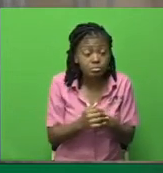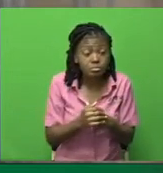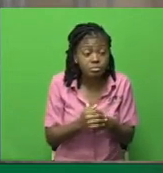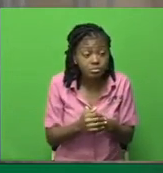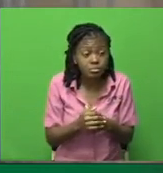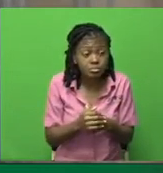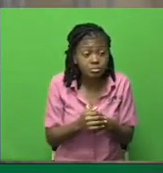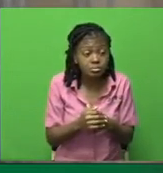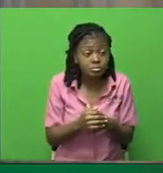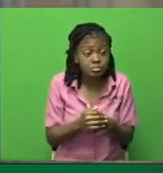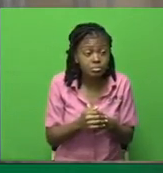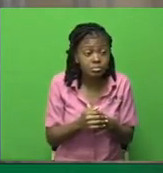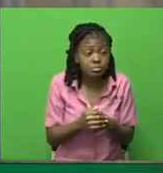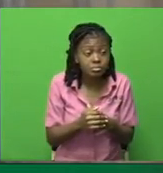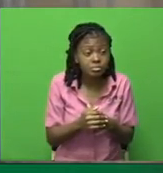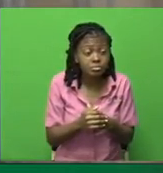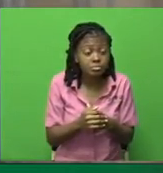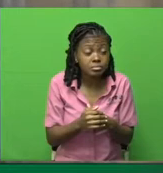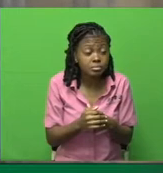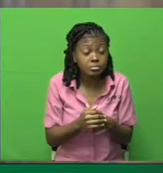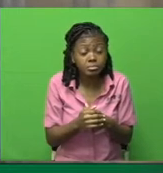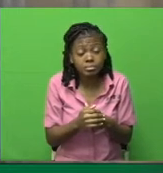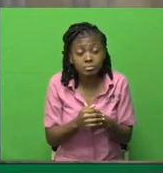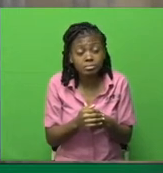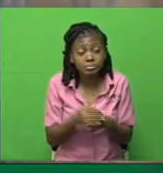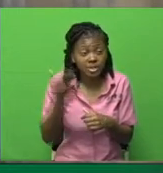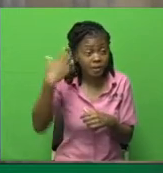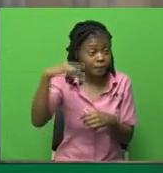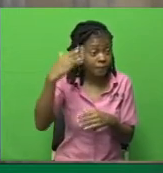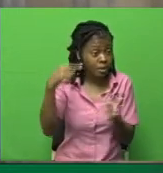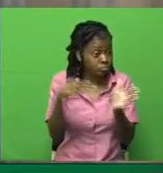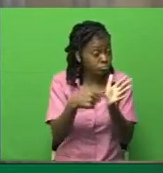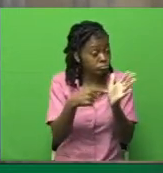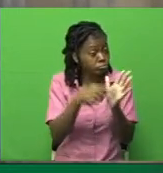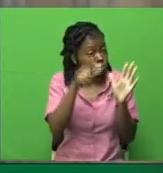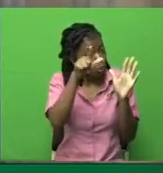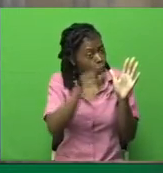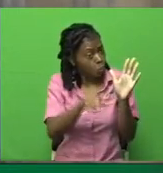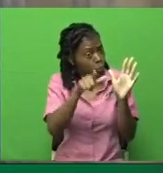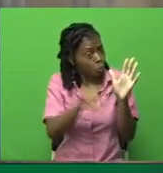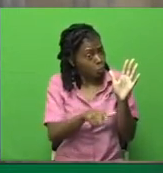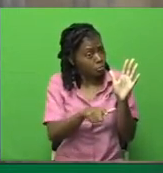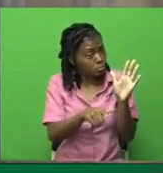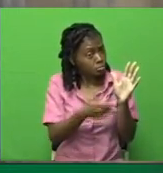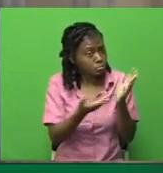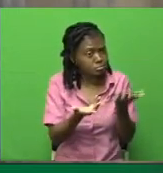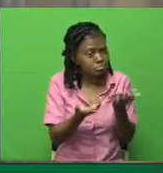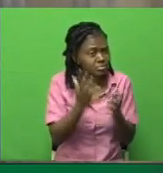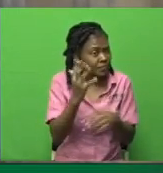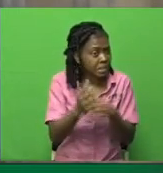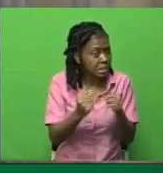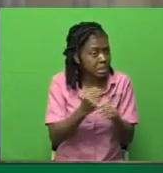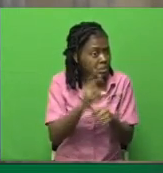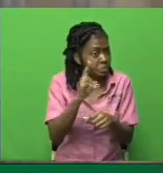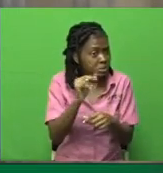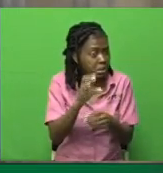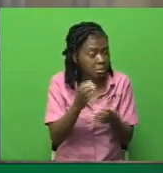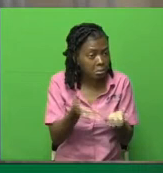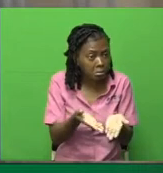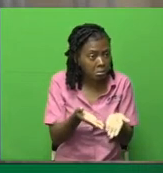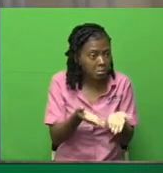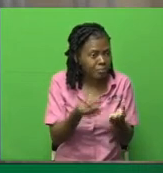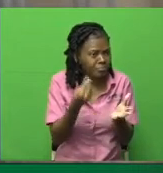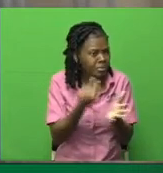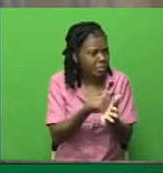I go back we had a low debt to GDP of 45 percent in a five years in office we triplet foreign direct